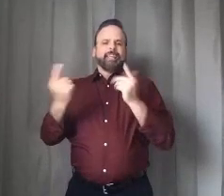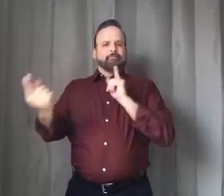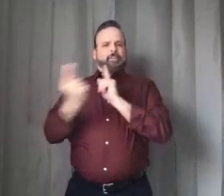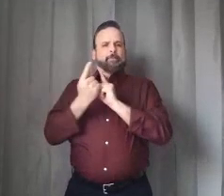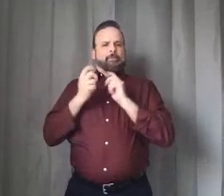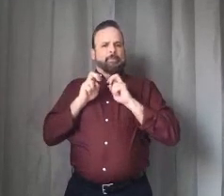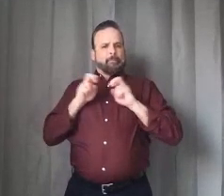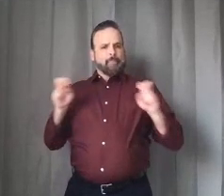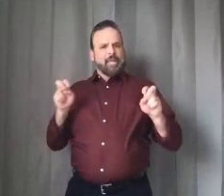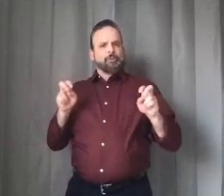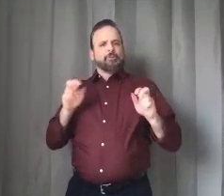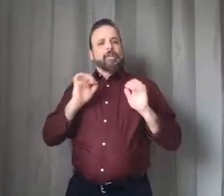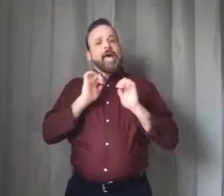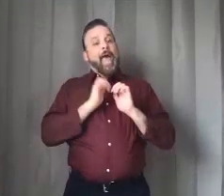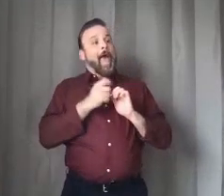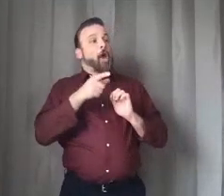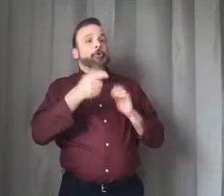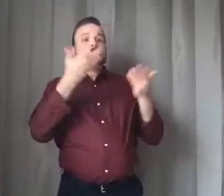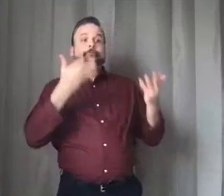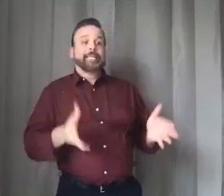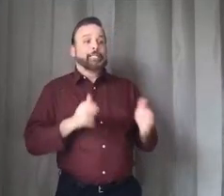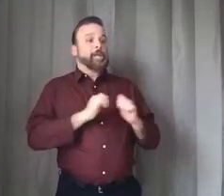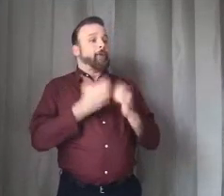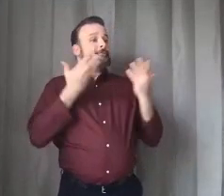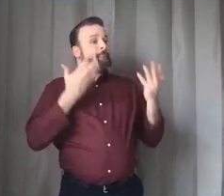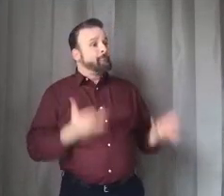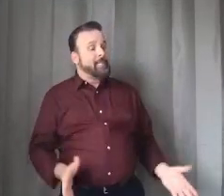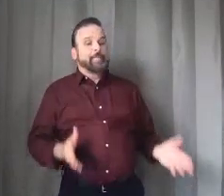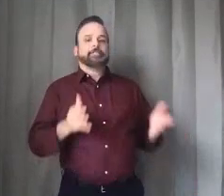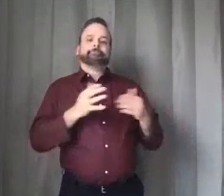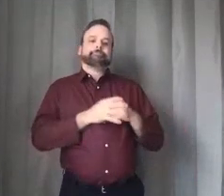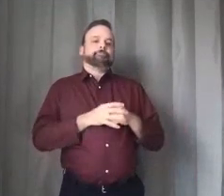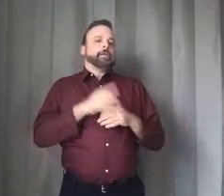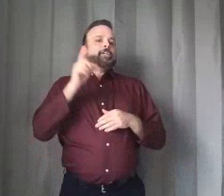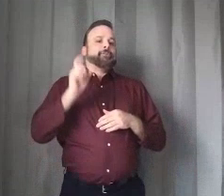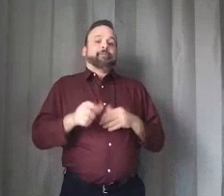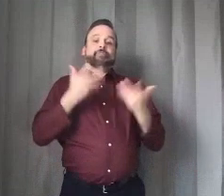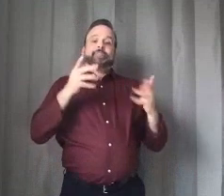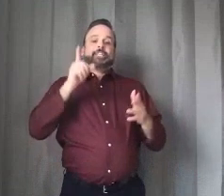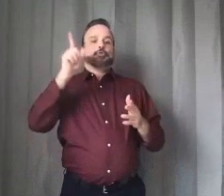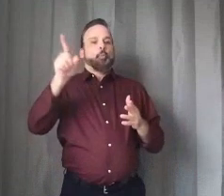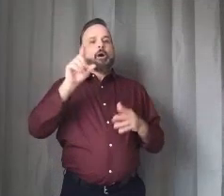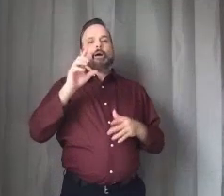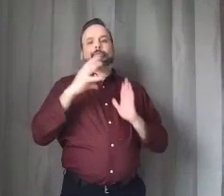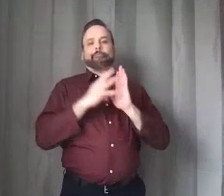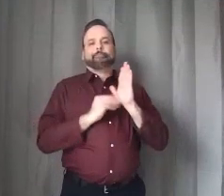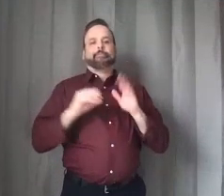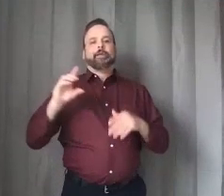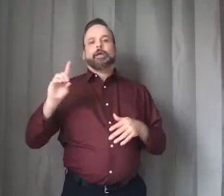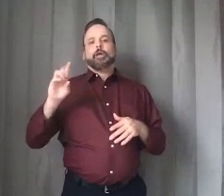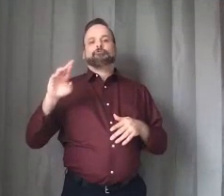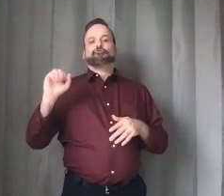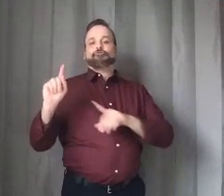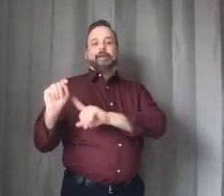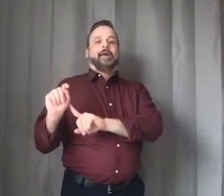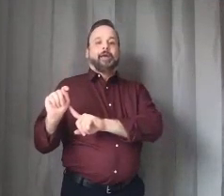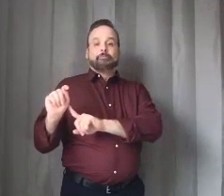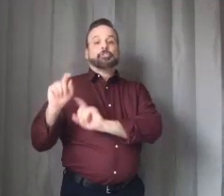well, how do you finish? And like, I think you have to just get through one draft of something so that you know that you can do